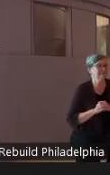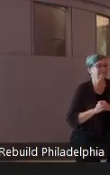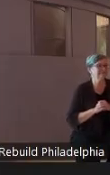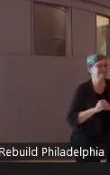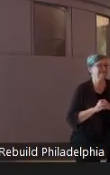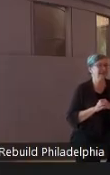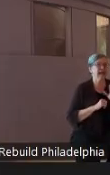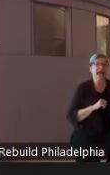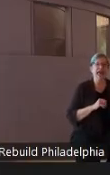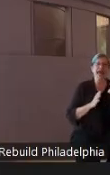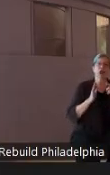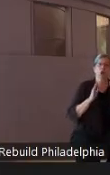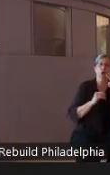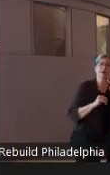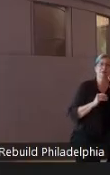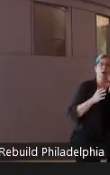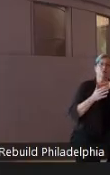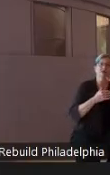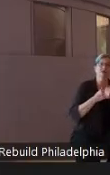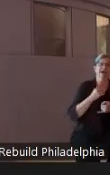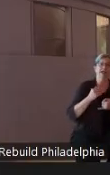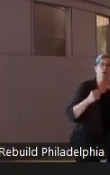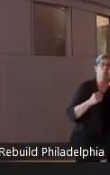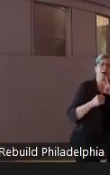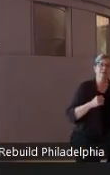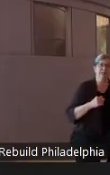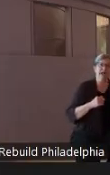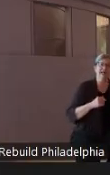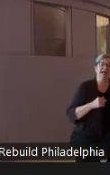And check out the project website at